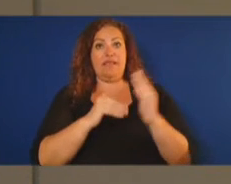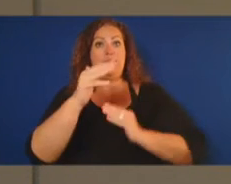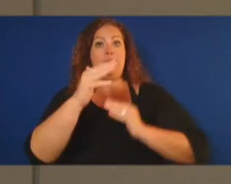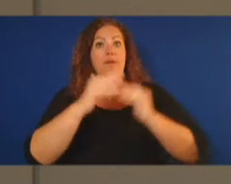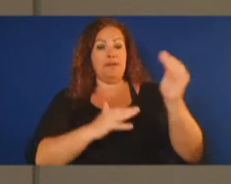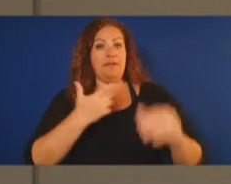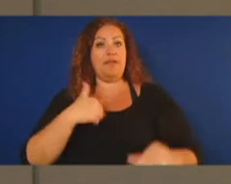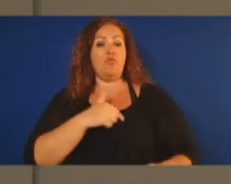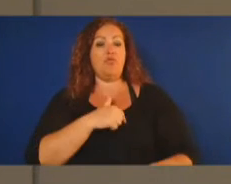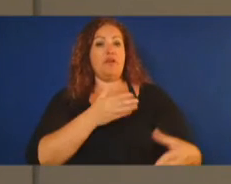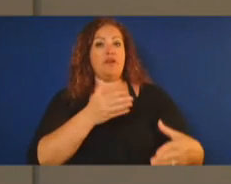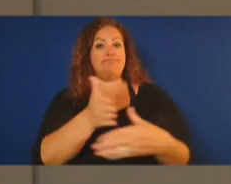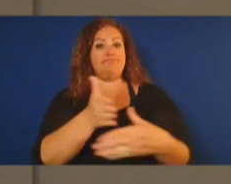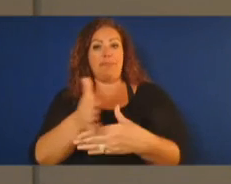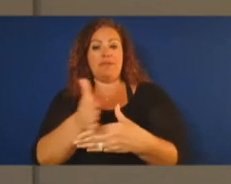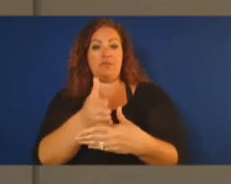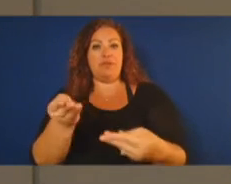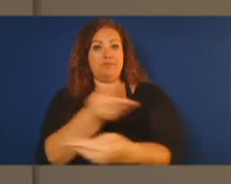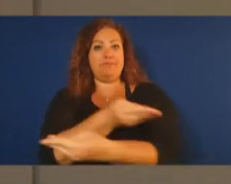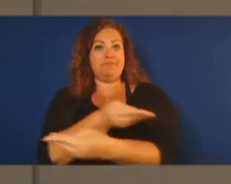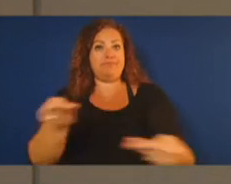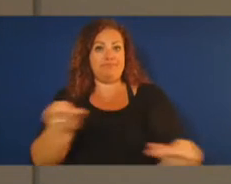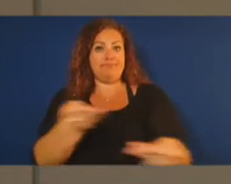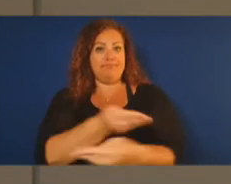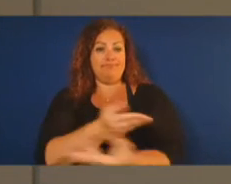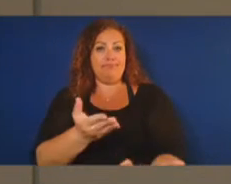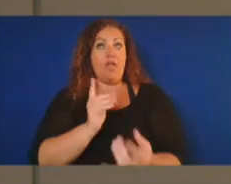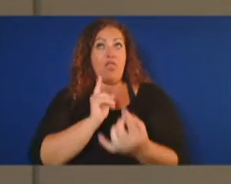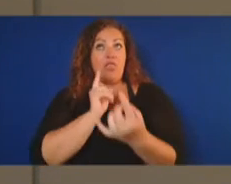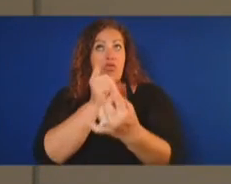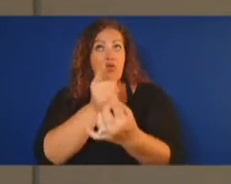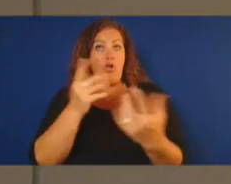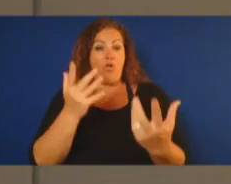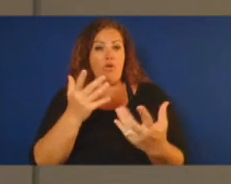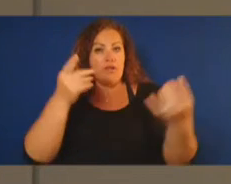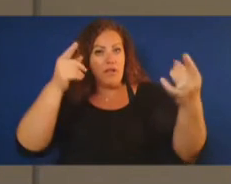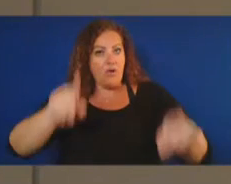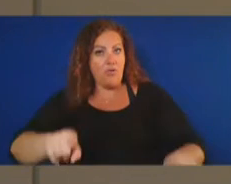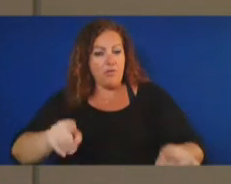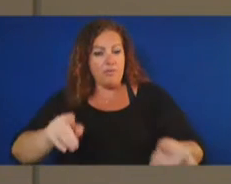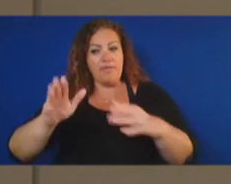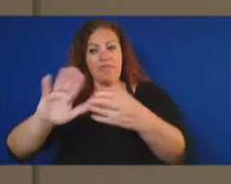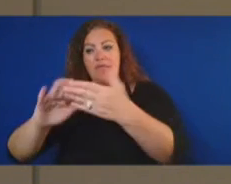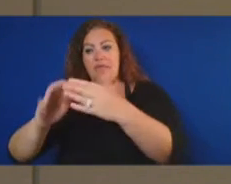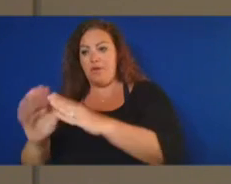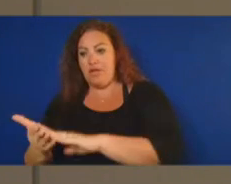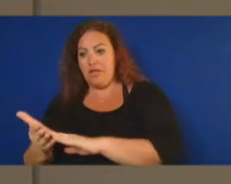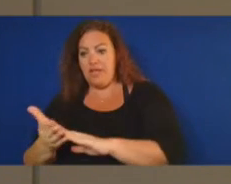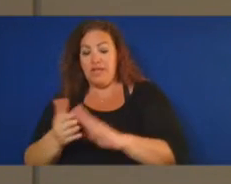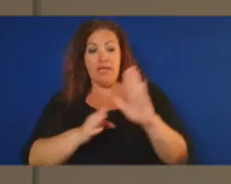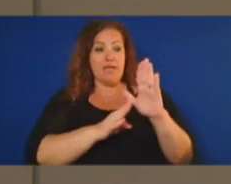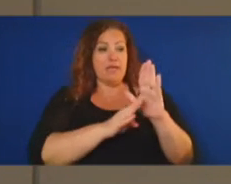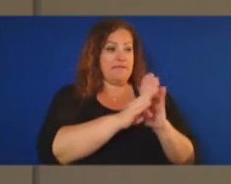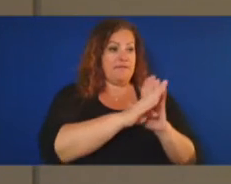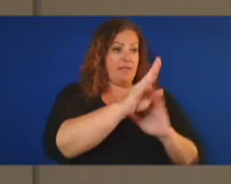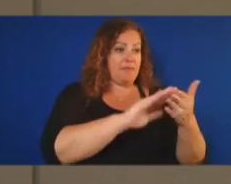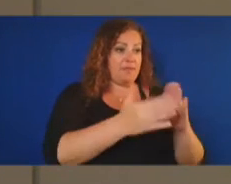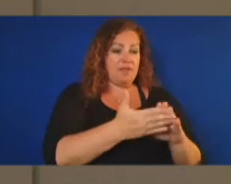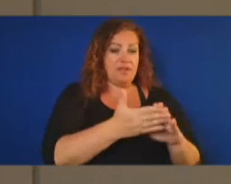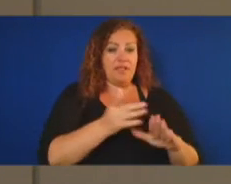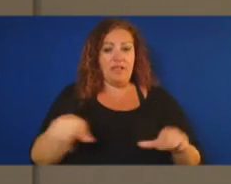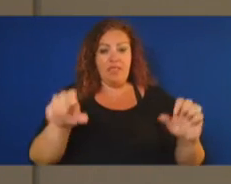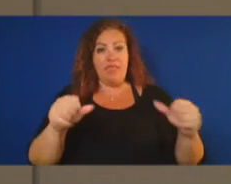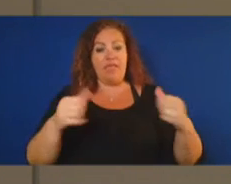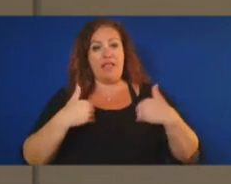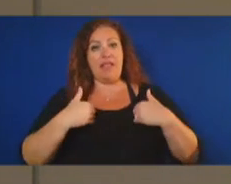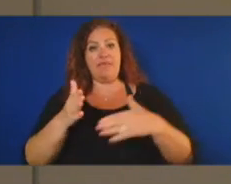conduit the goal if at all possible is to come to an agreement where the community and the development Community can have a happy